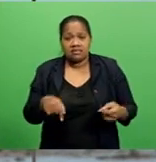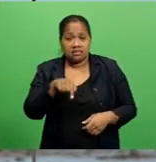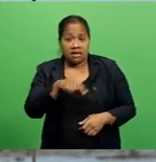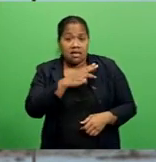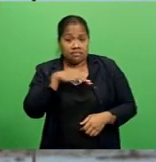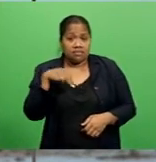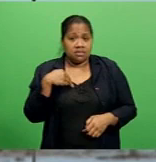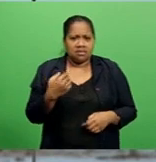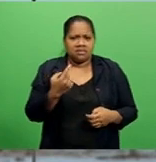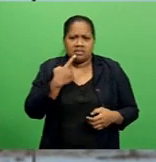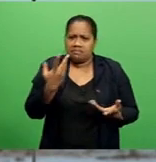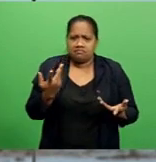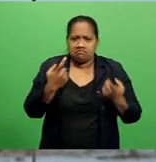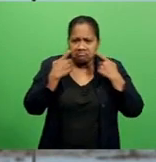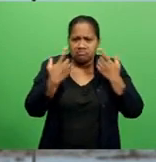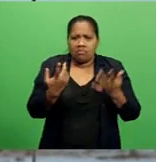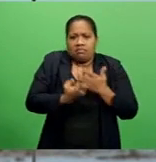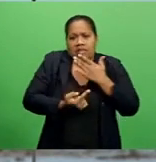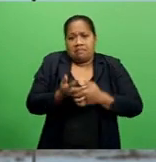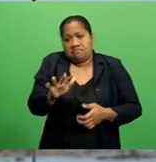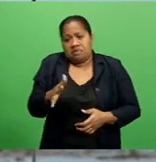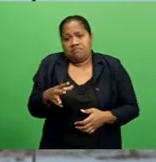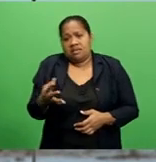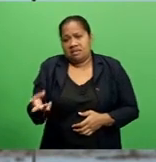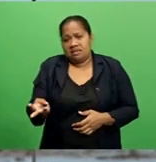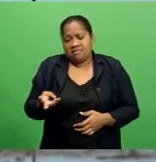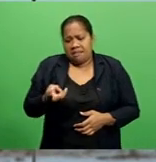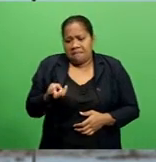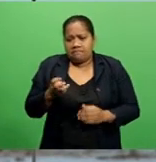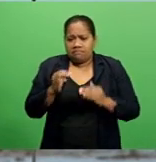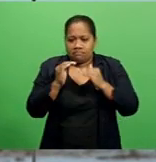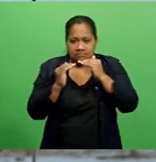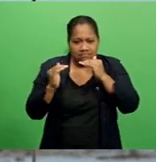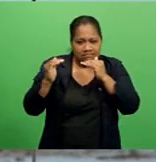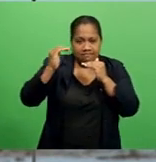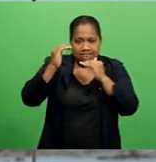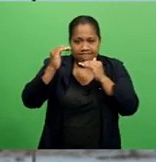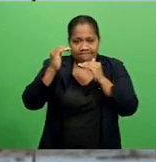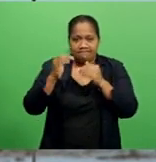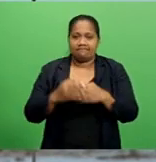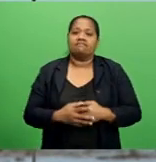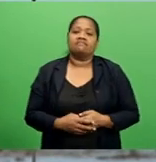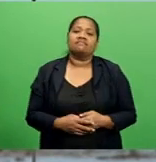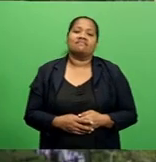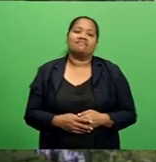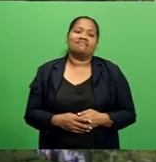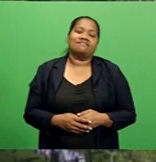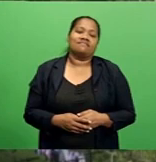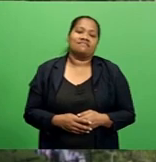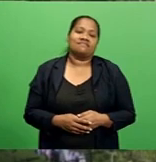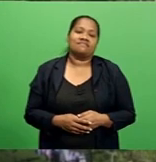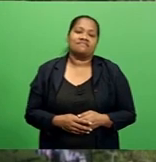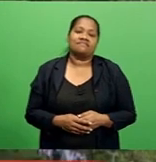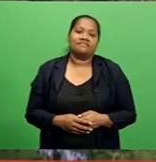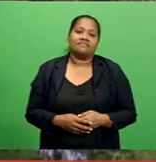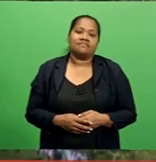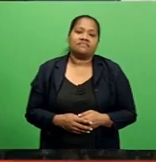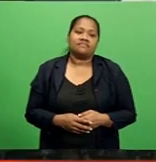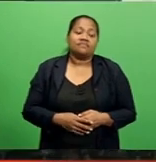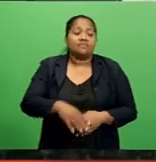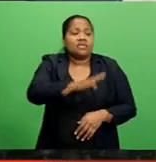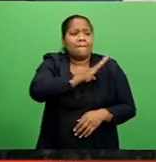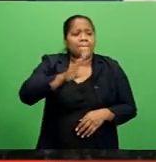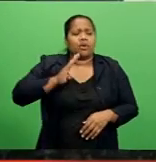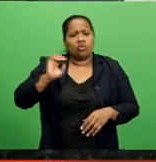indicates that their income may be above the threshold. Kritika Kumar reports. The board has